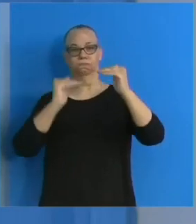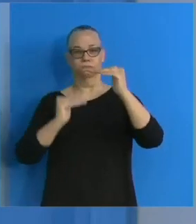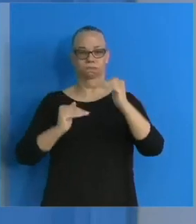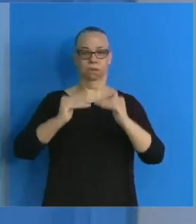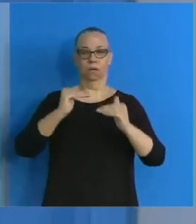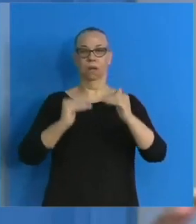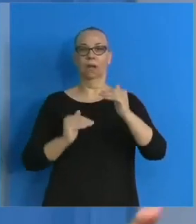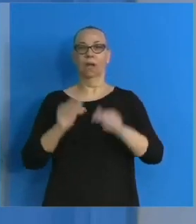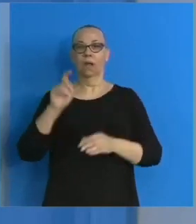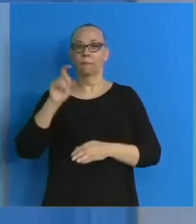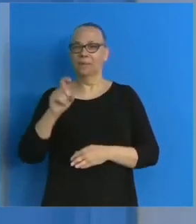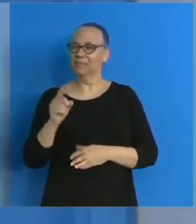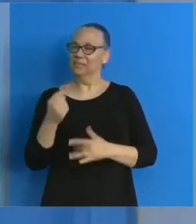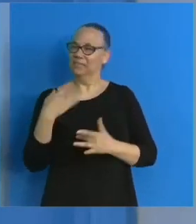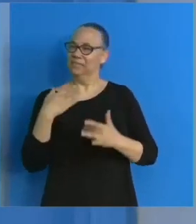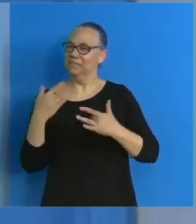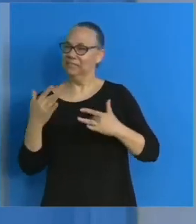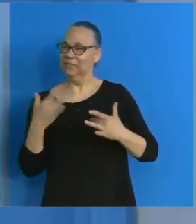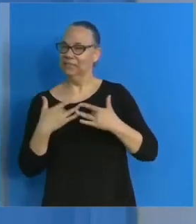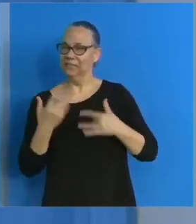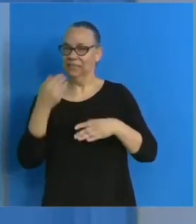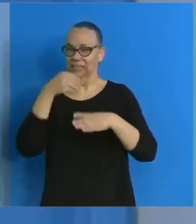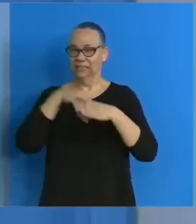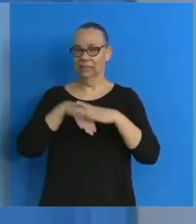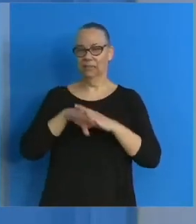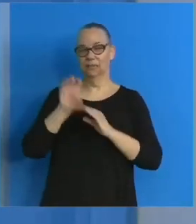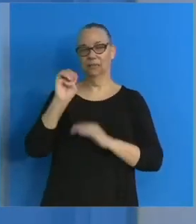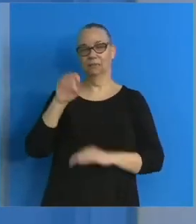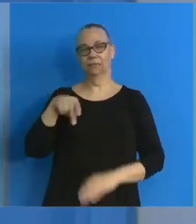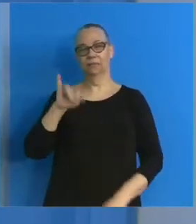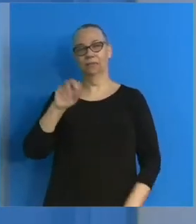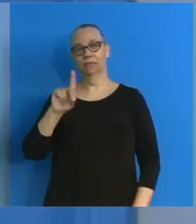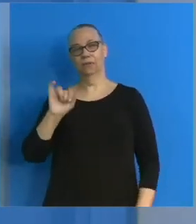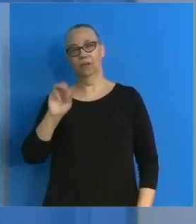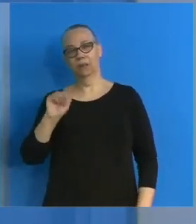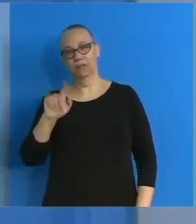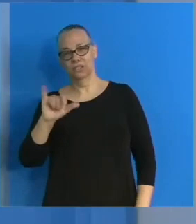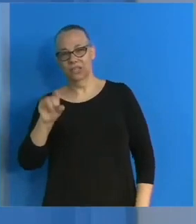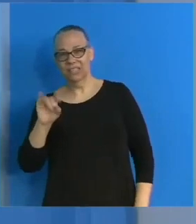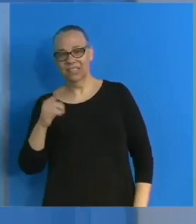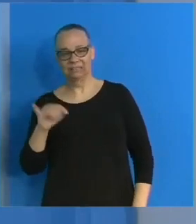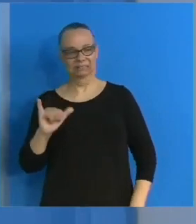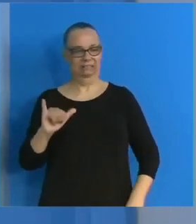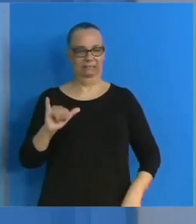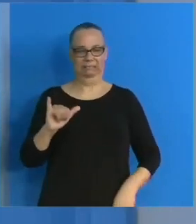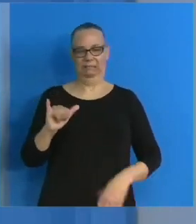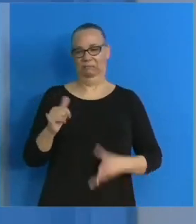within the epidemiology context that we are looking at. So it's not just simple yes or no.